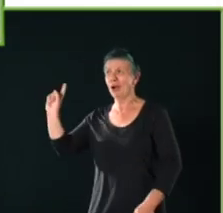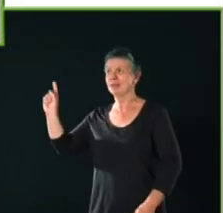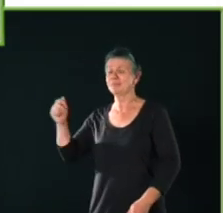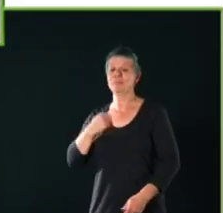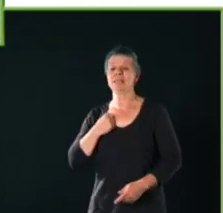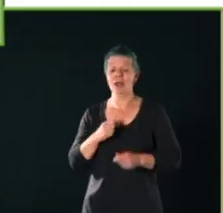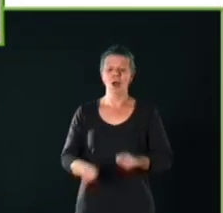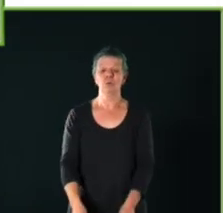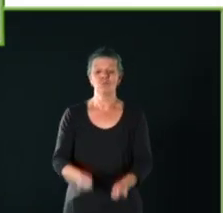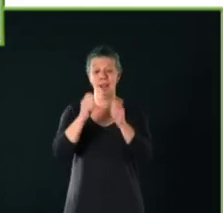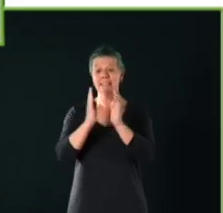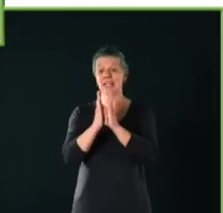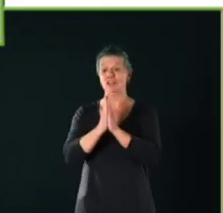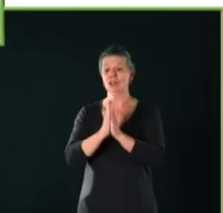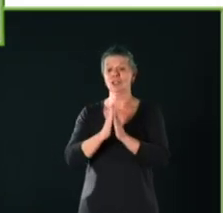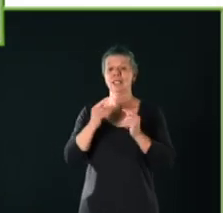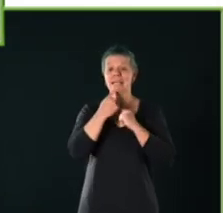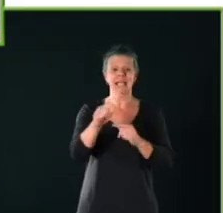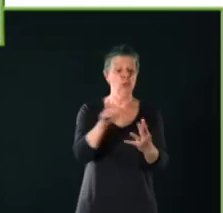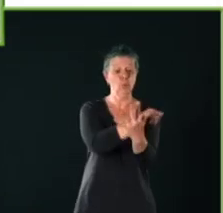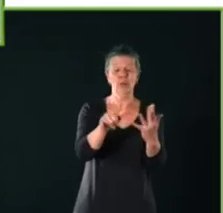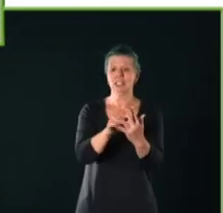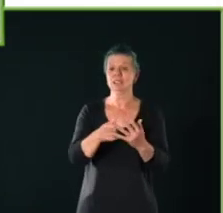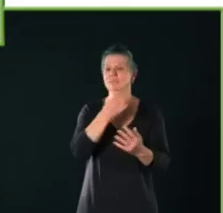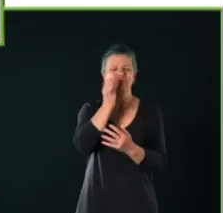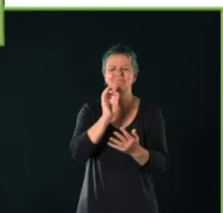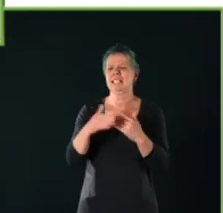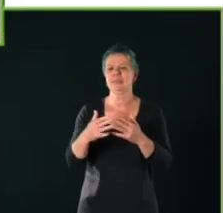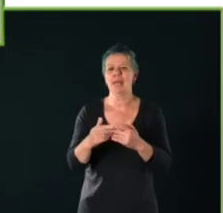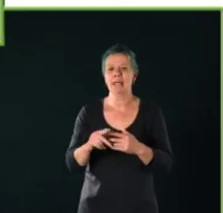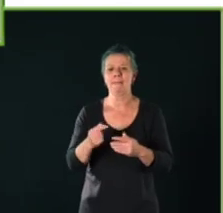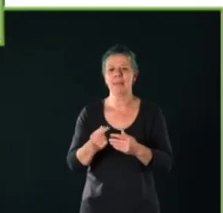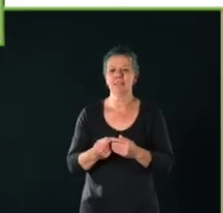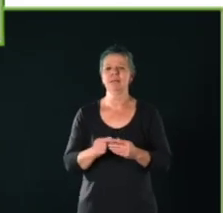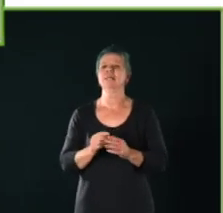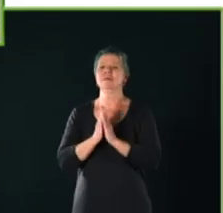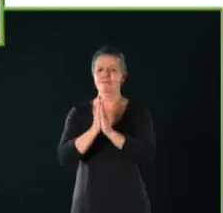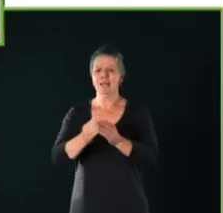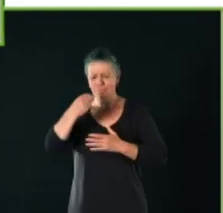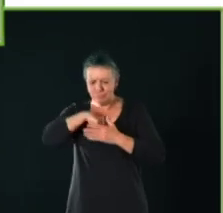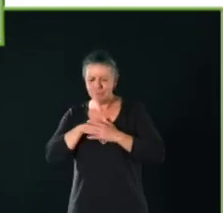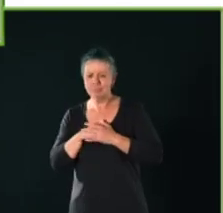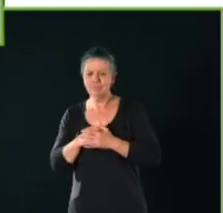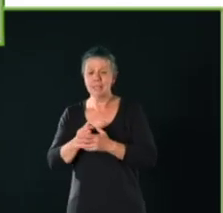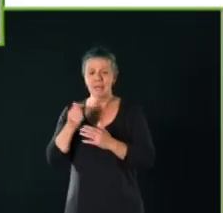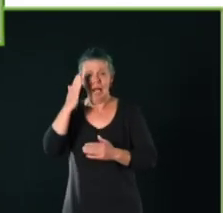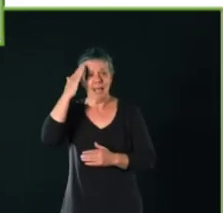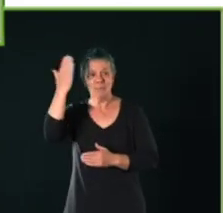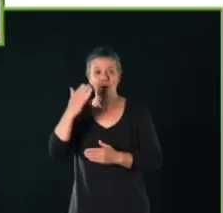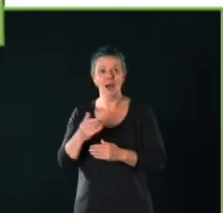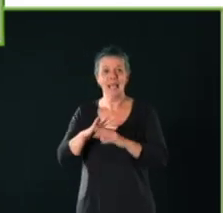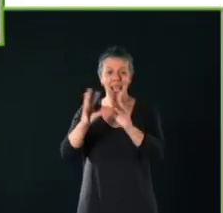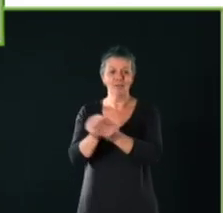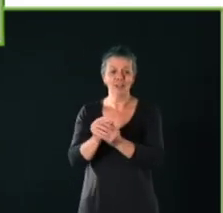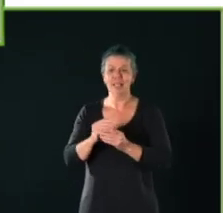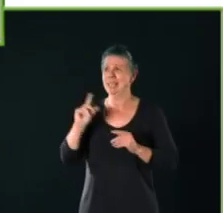What I love about this is I was raised in faith. I won't say which one, it doesn't matter, but I've been instilled with them. And I really admire him for everything he